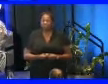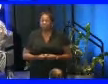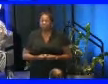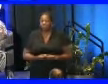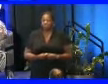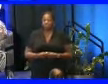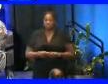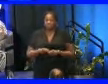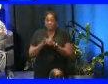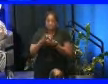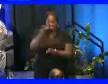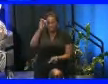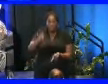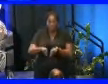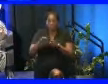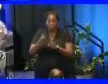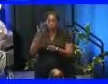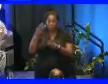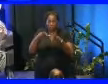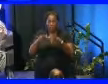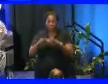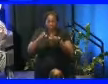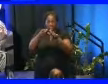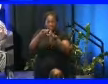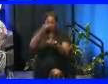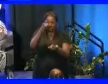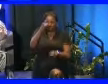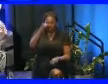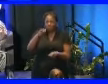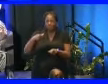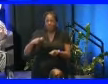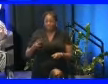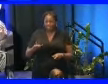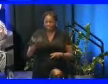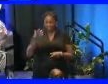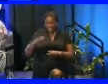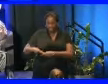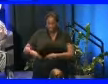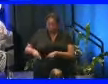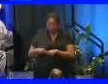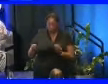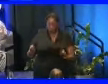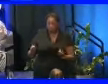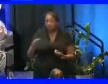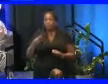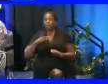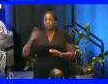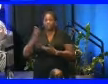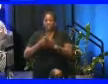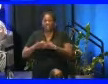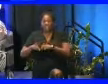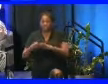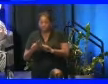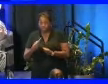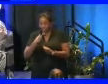I broke my spine in 3 places. I broke 5 ribs. I broke my right hand, and my left knee was crushed. They said I would